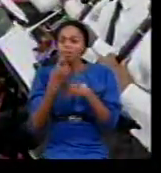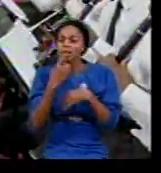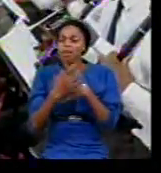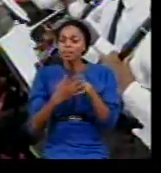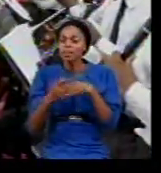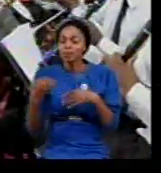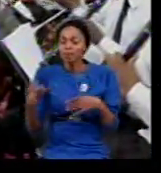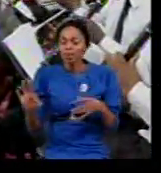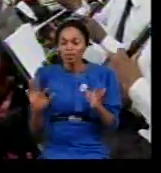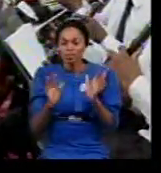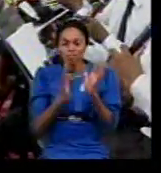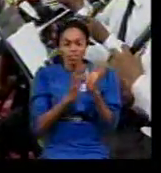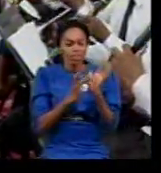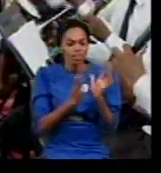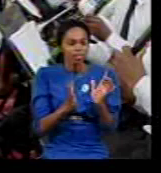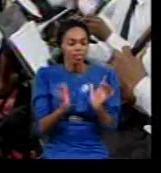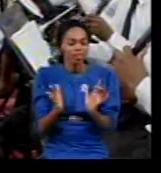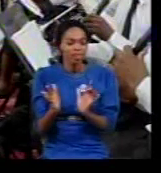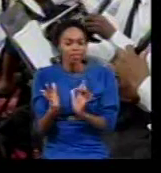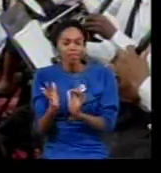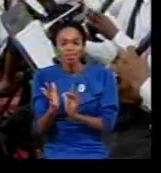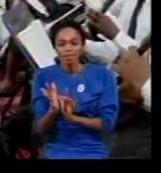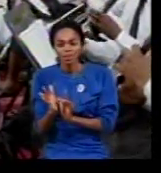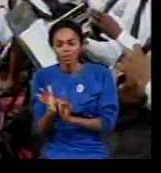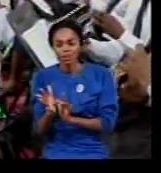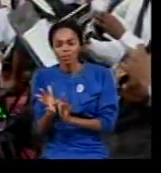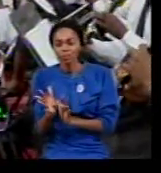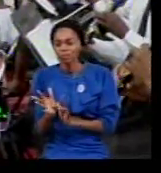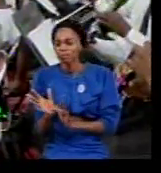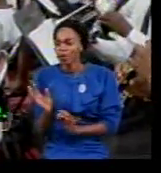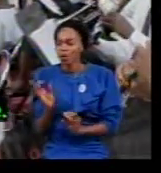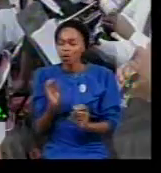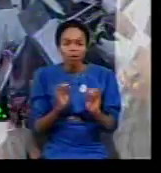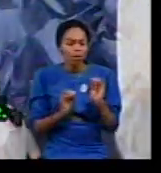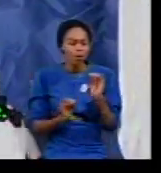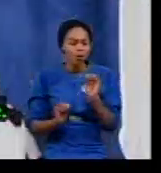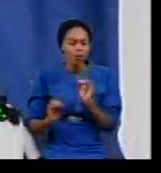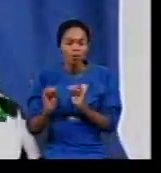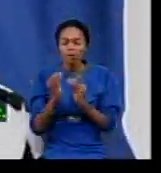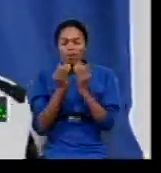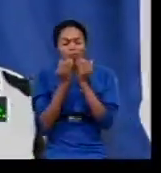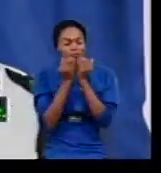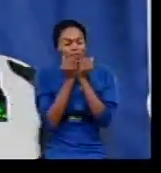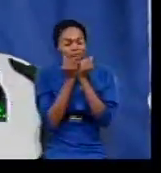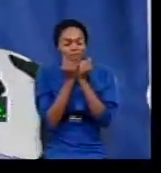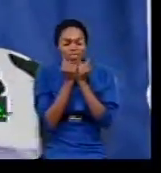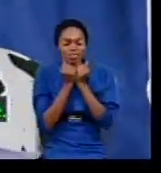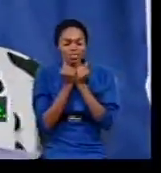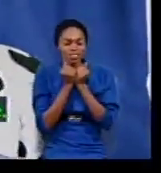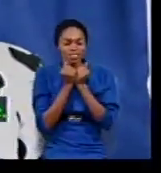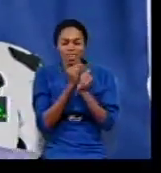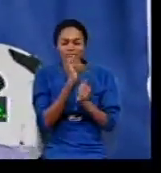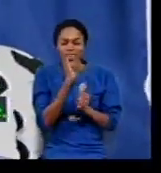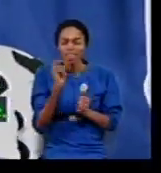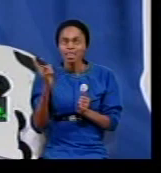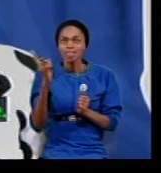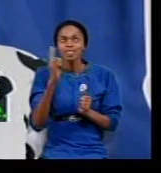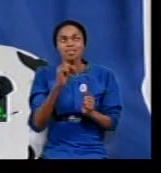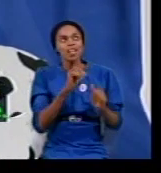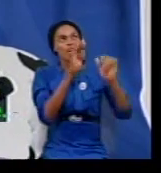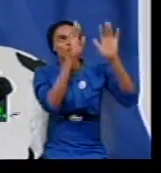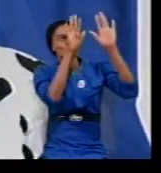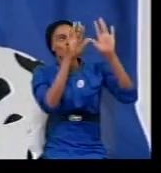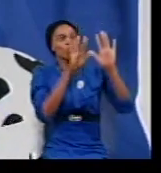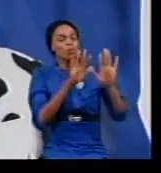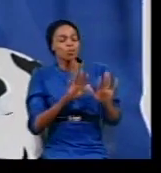then I come to another point here. This is a grievous fastidiousness. Fastidiousness is, you know, after you got this detail,